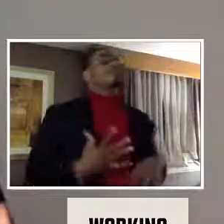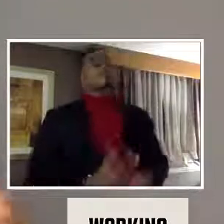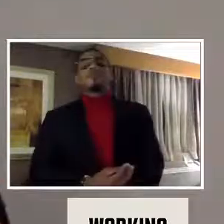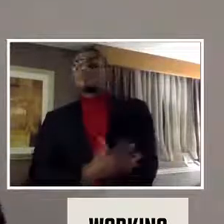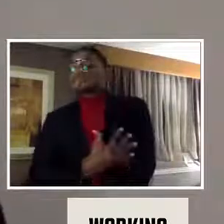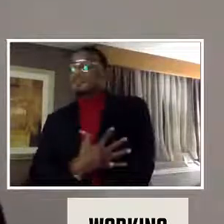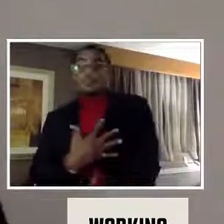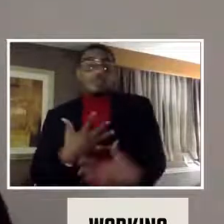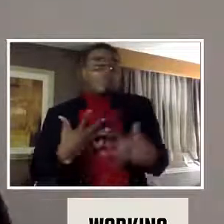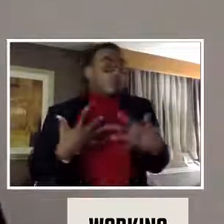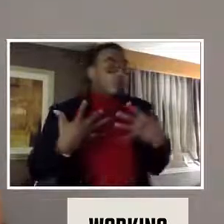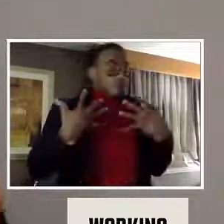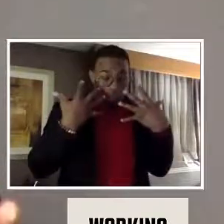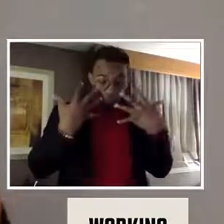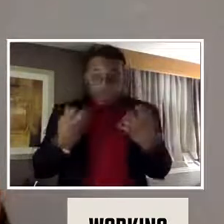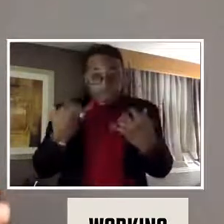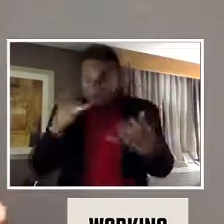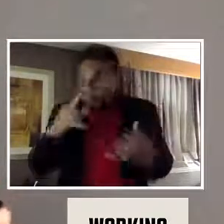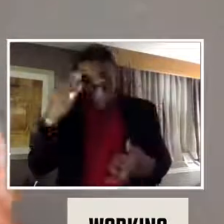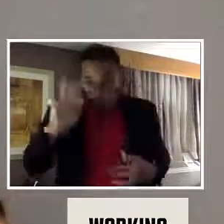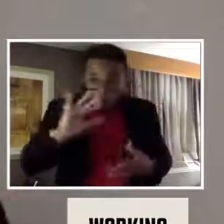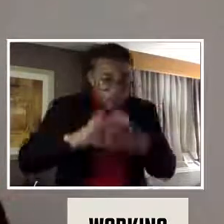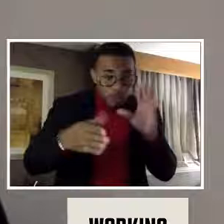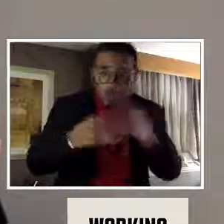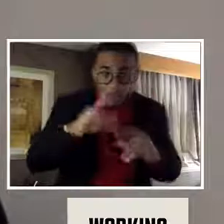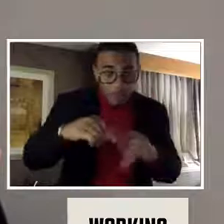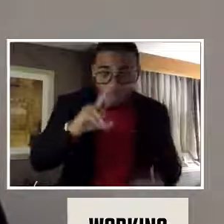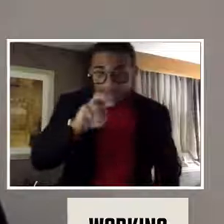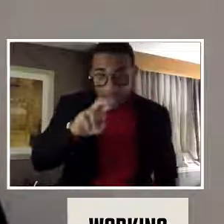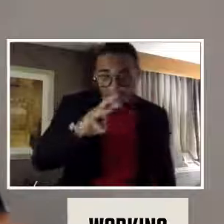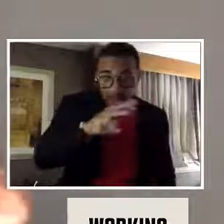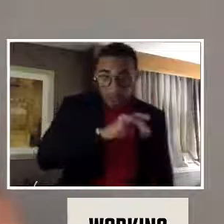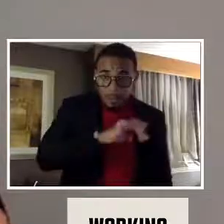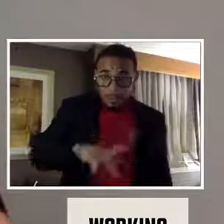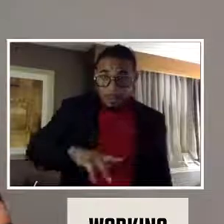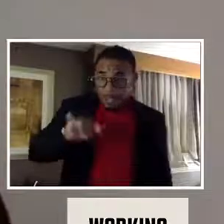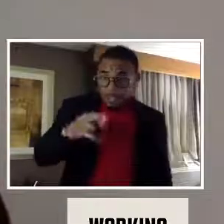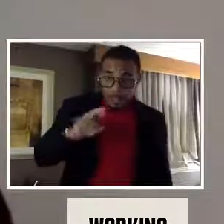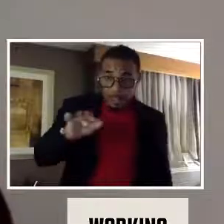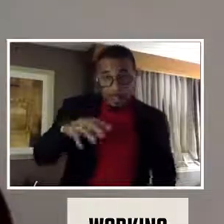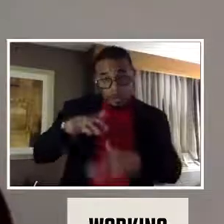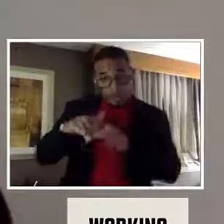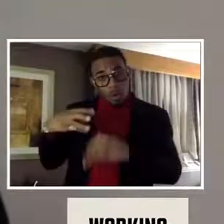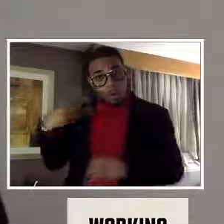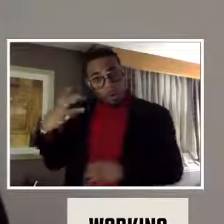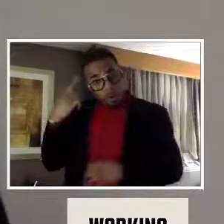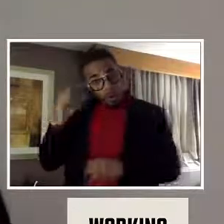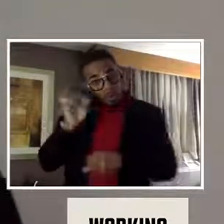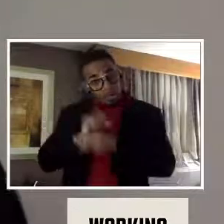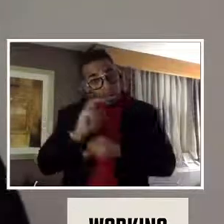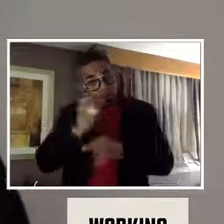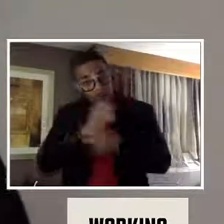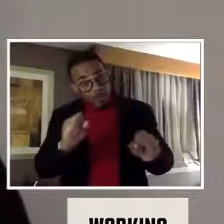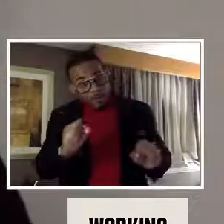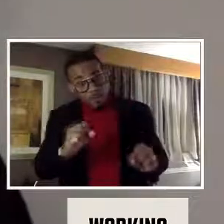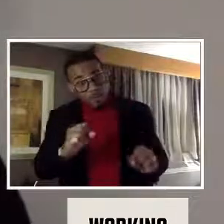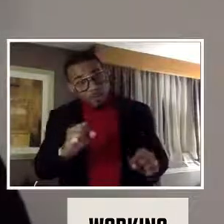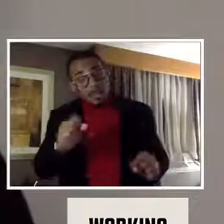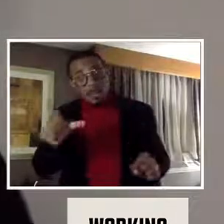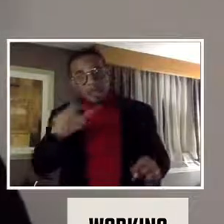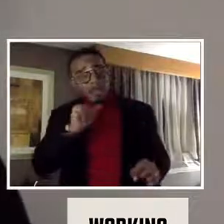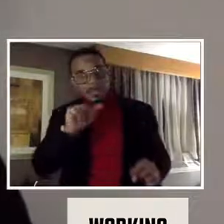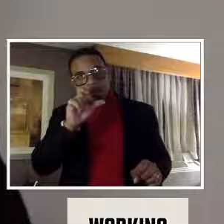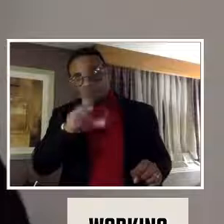so anchored, so moored. If y'all don't know the story about Dr. Martin Luther King Jr. at the March on Washington for Jobs and Freedom, he was